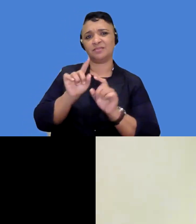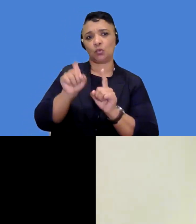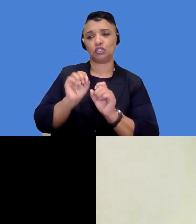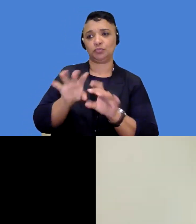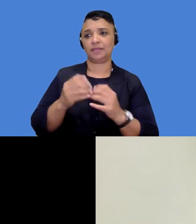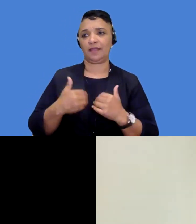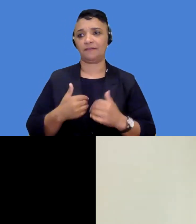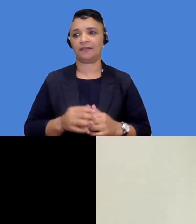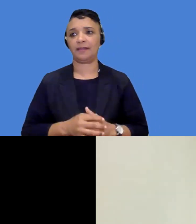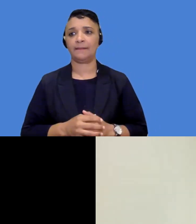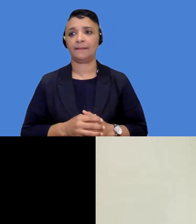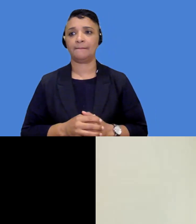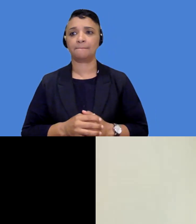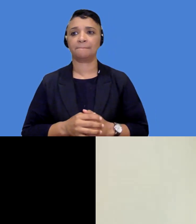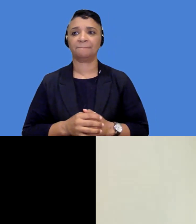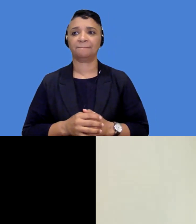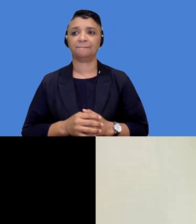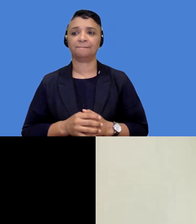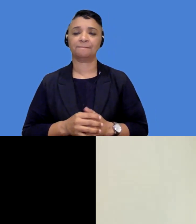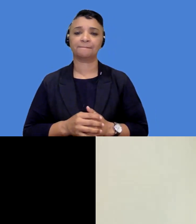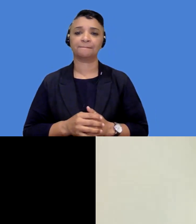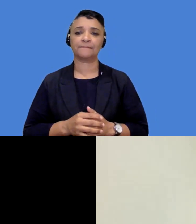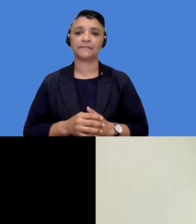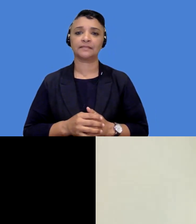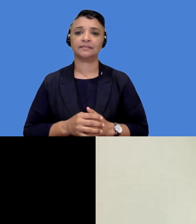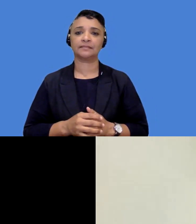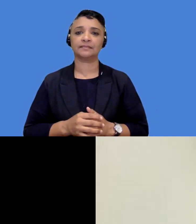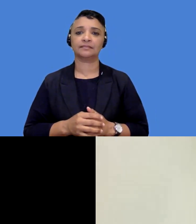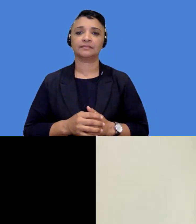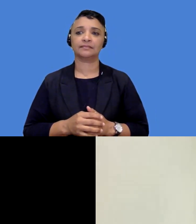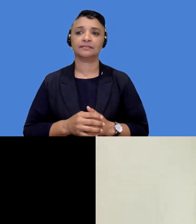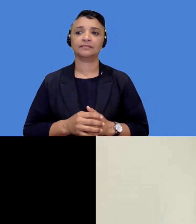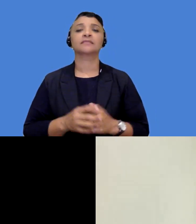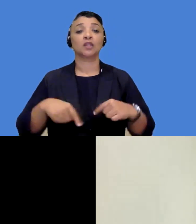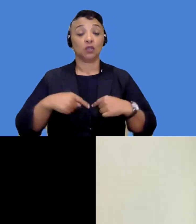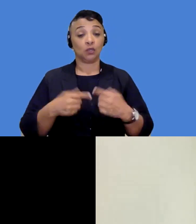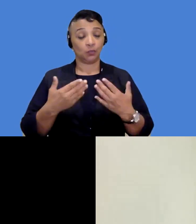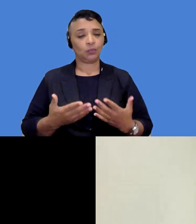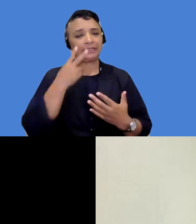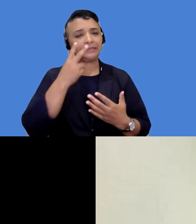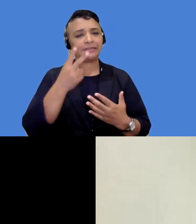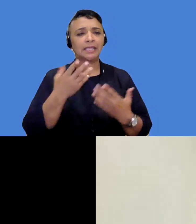question. If you are able to answer, you can let us know now or later.